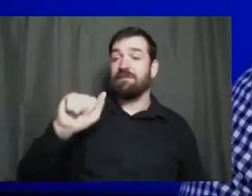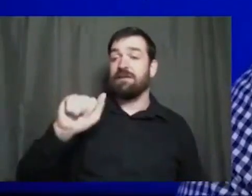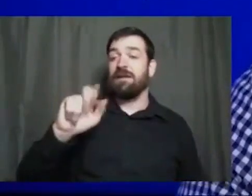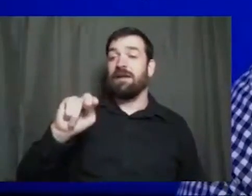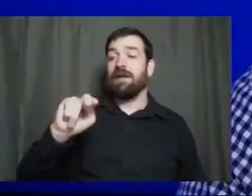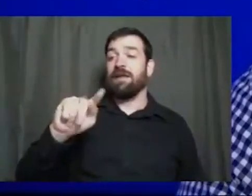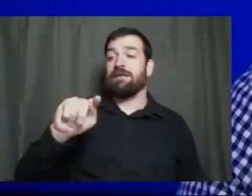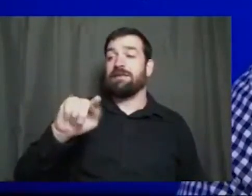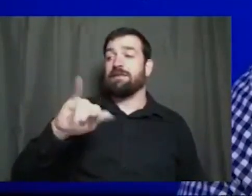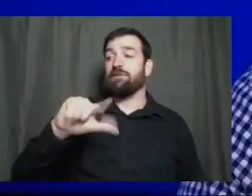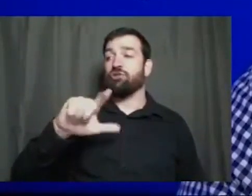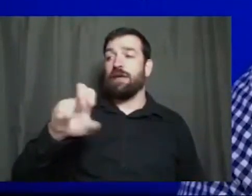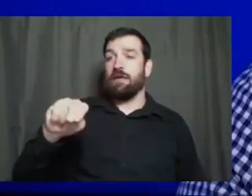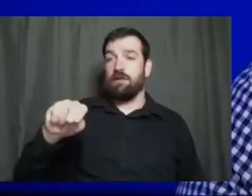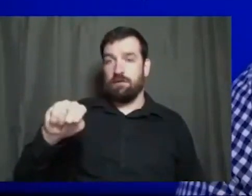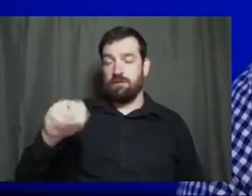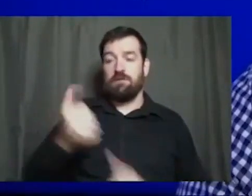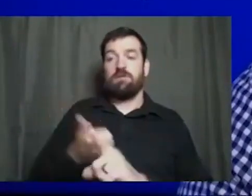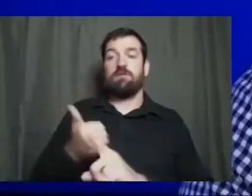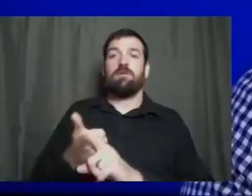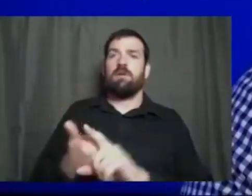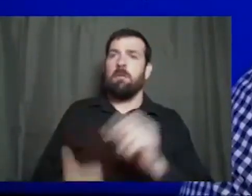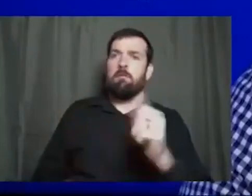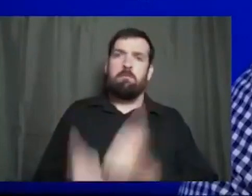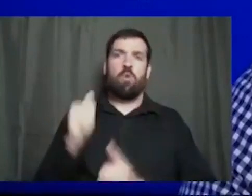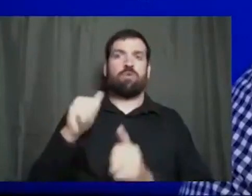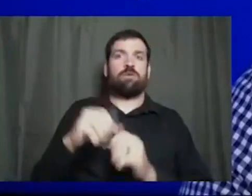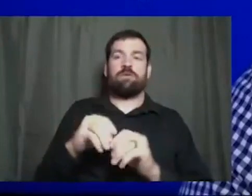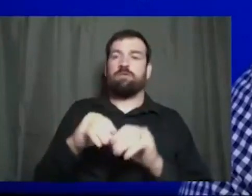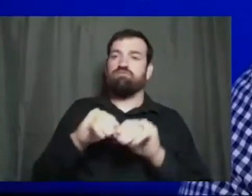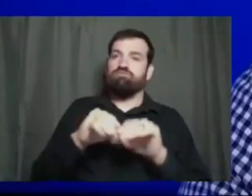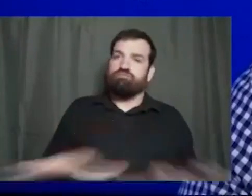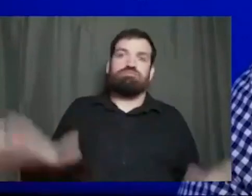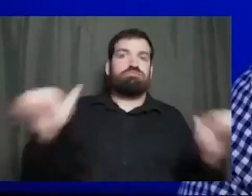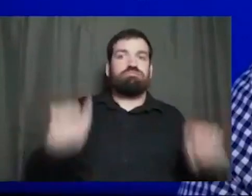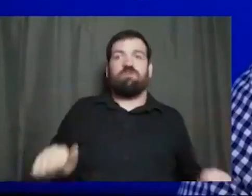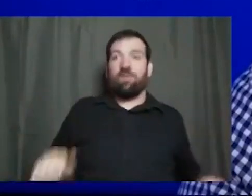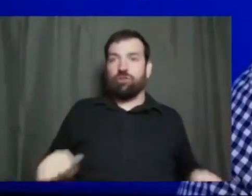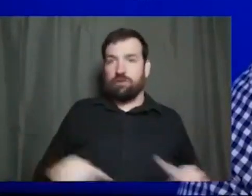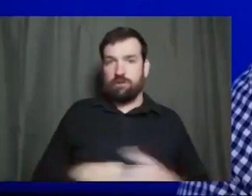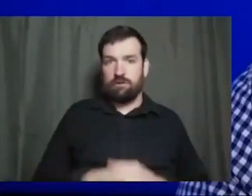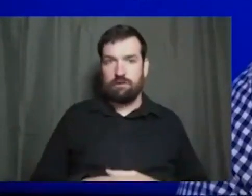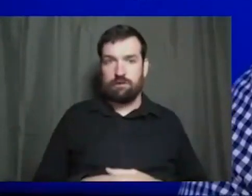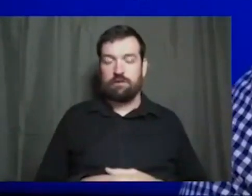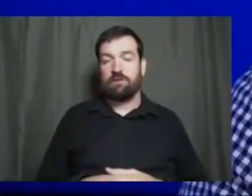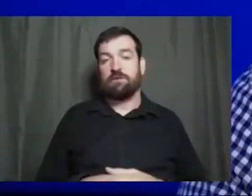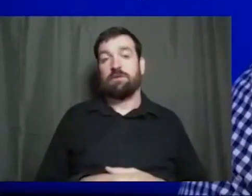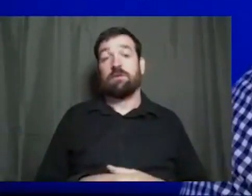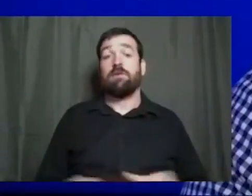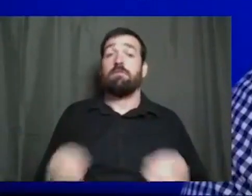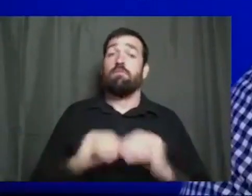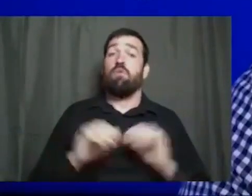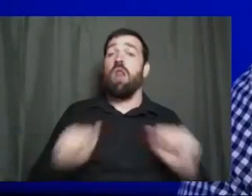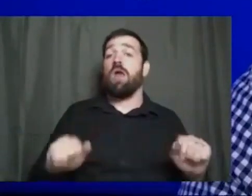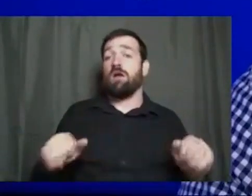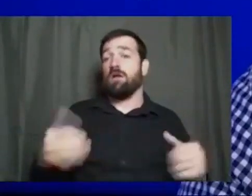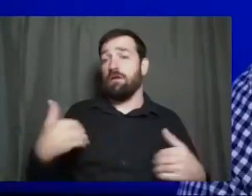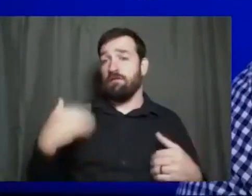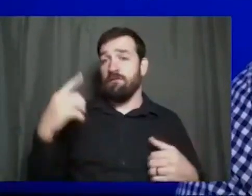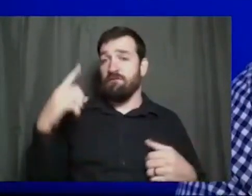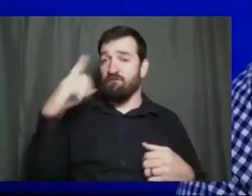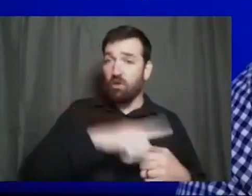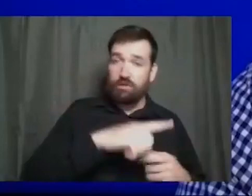test when you're most infectious, so it's more likely that you might have a false positive or false negative with those,